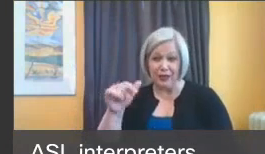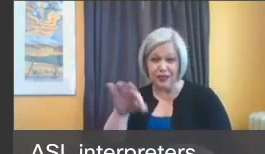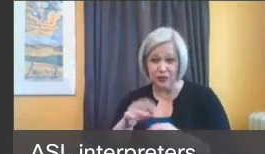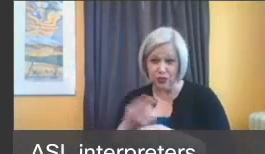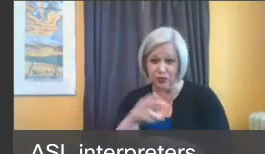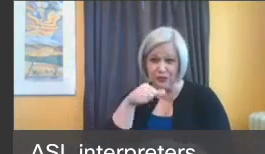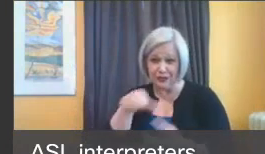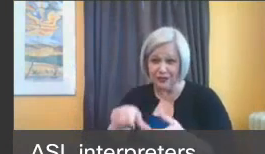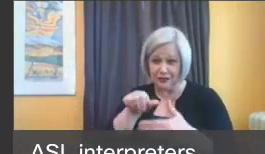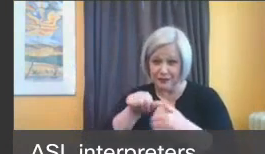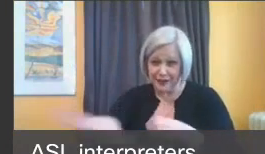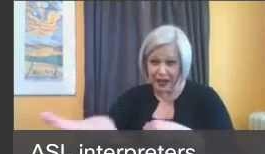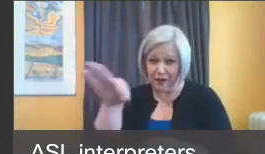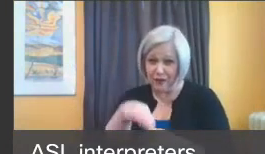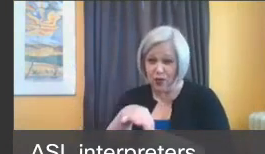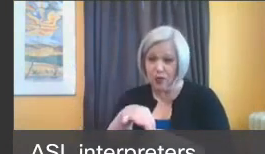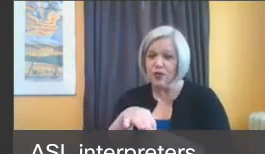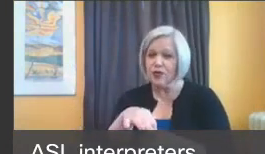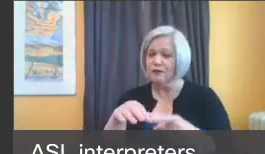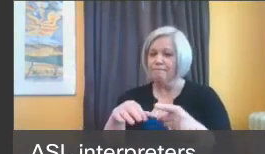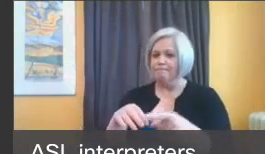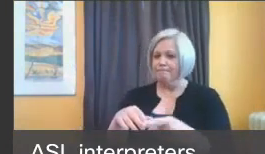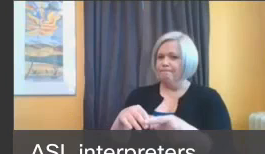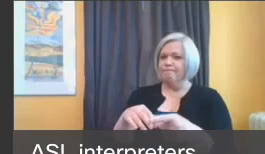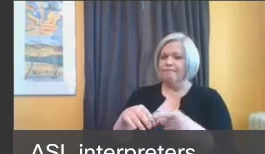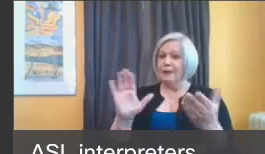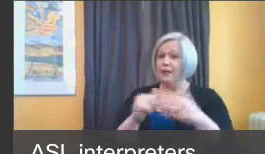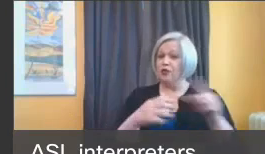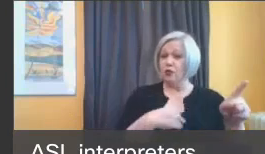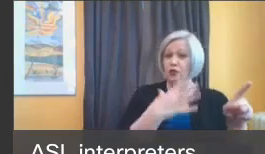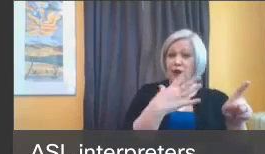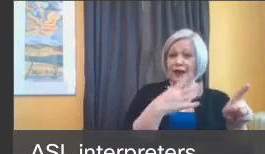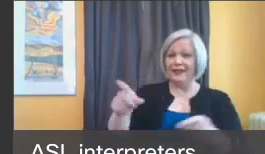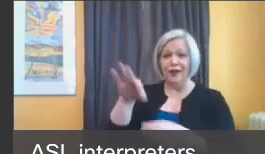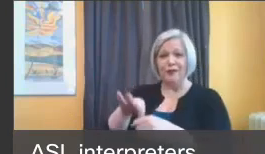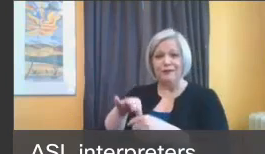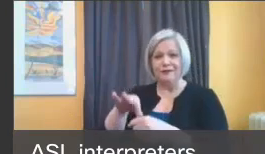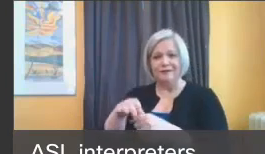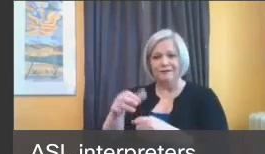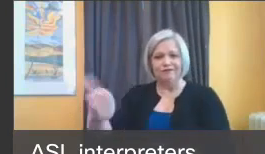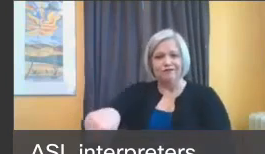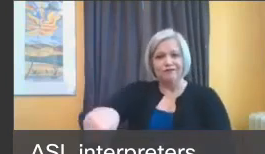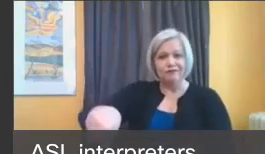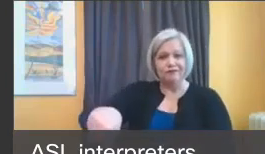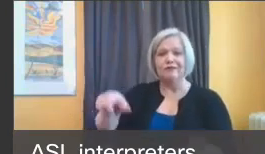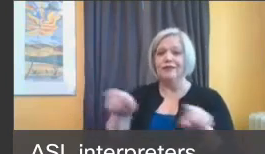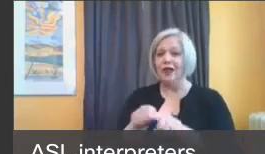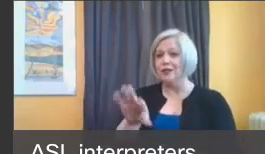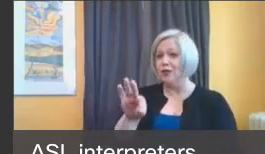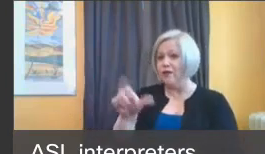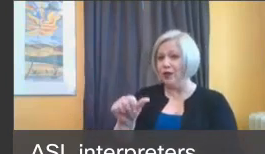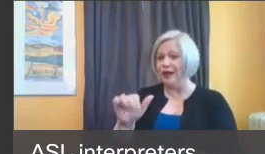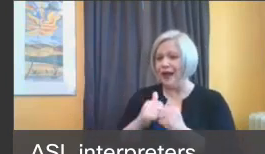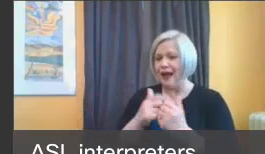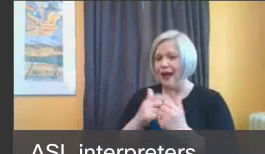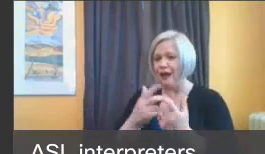were over 60% more likely than white voters to have their ballots initially rejected. Florida is also notorious for the manner in which it purges